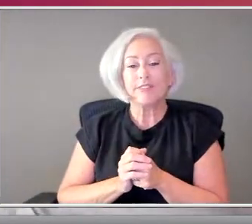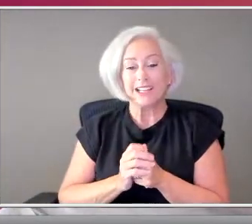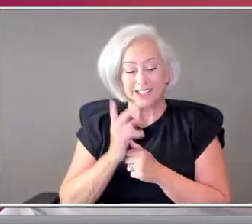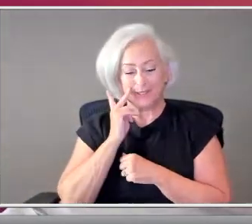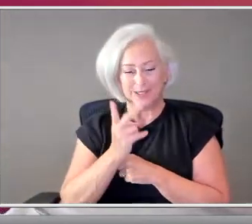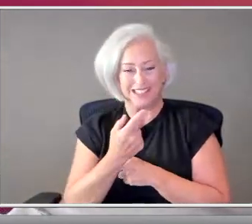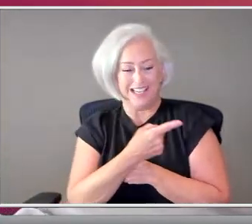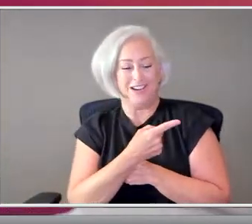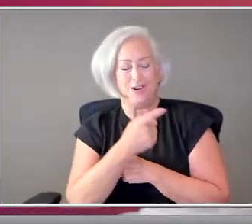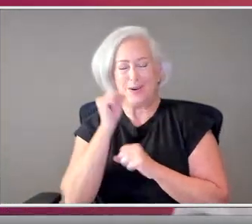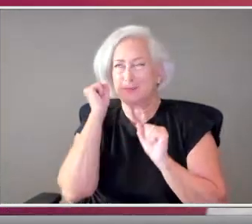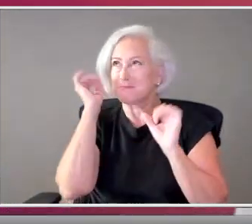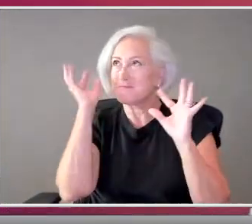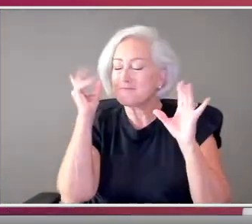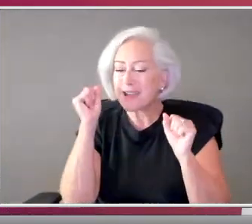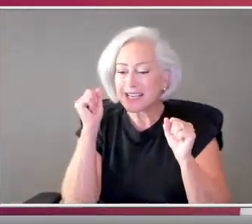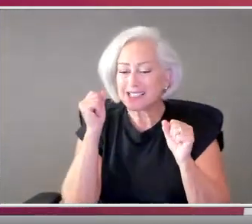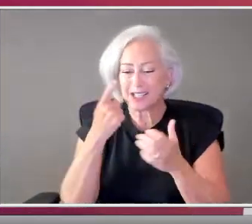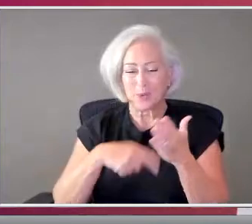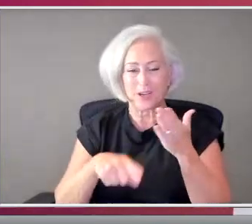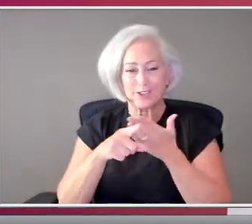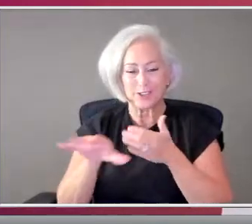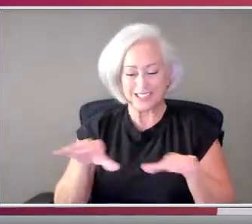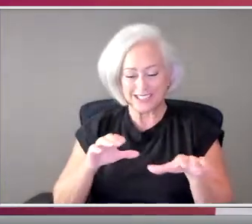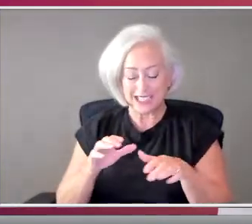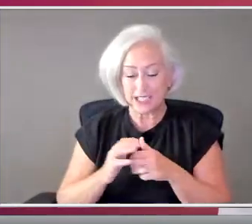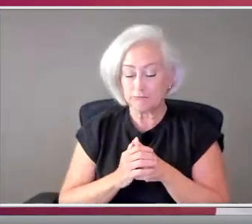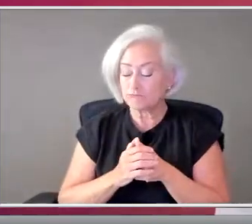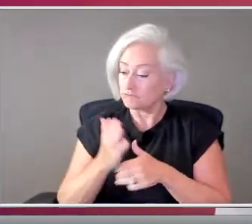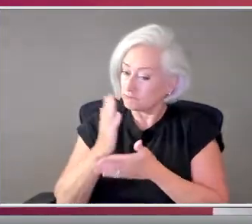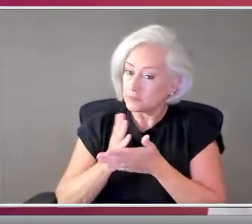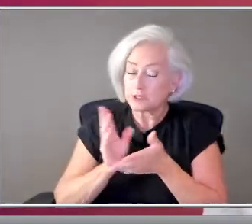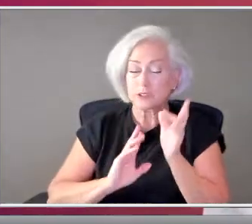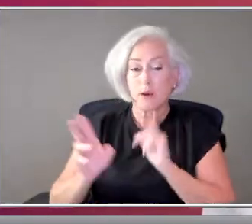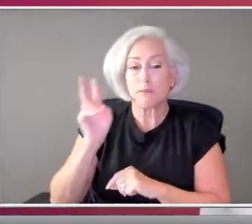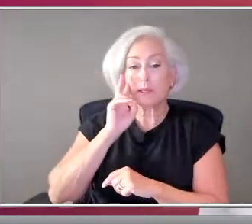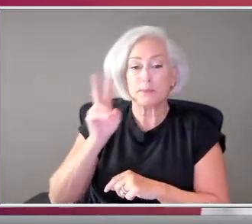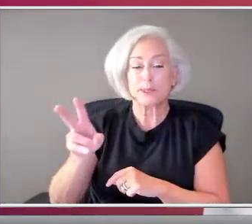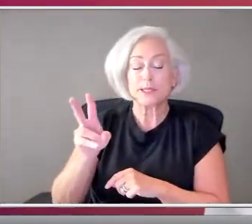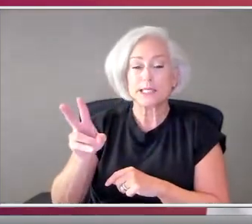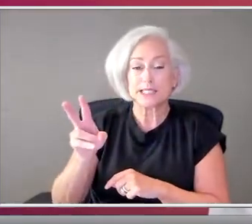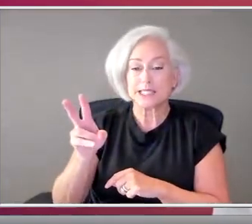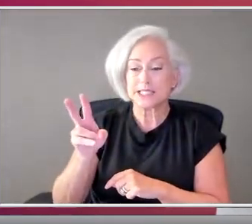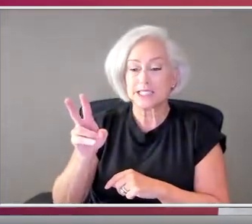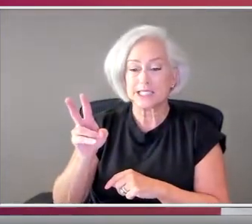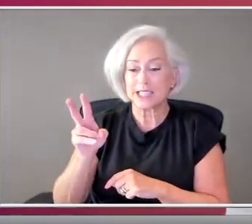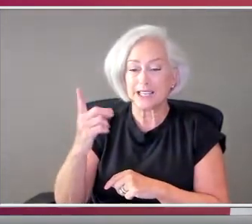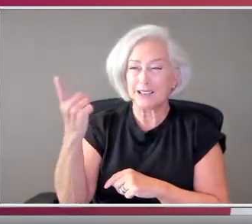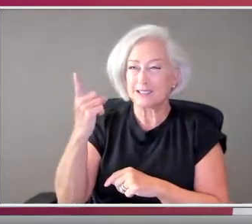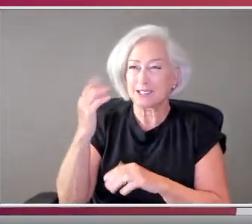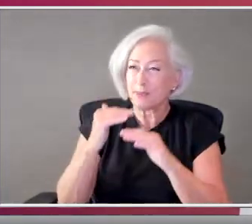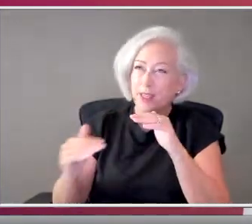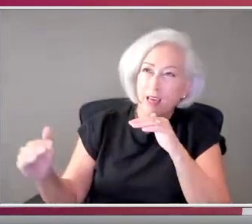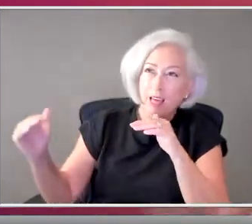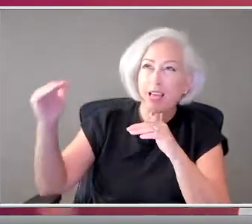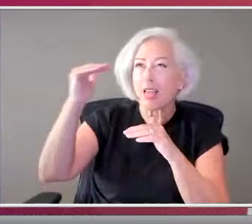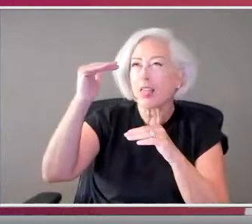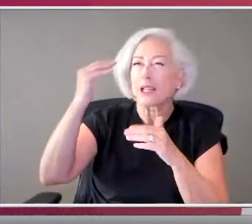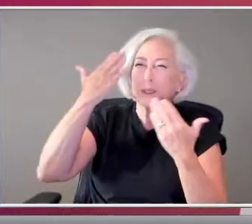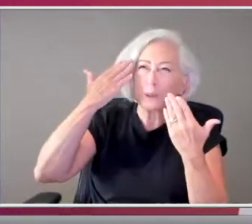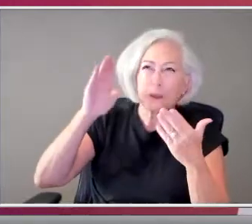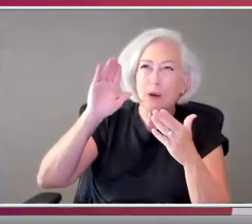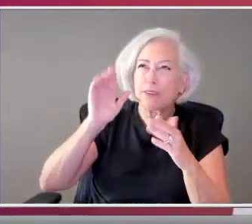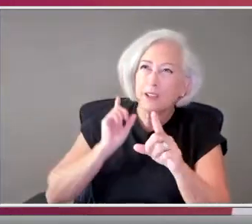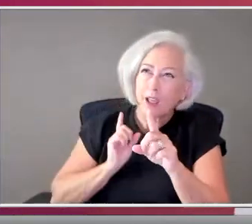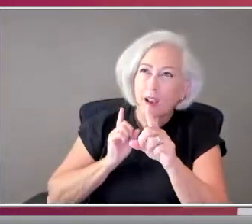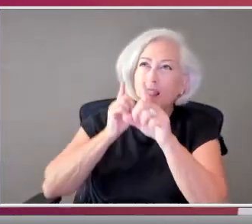like Angela and what she's done, I think some people can see that maybe being a mountain higher than what they feel like they can do. And a lot of what we